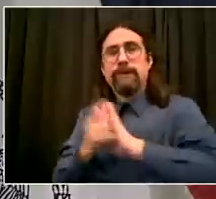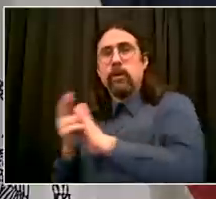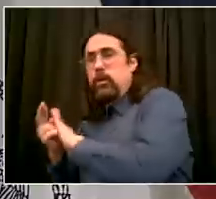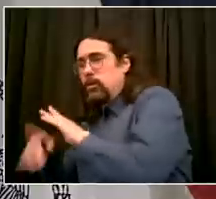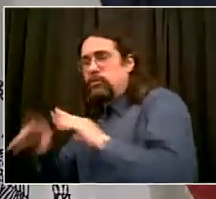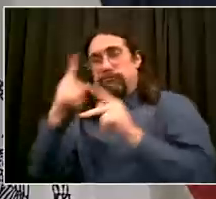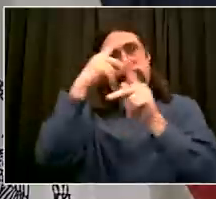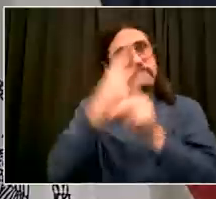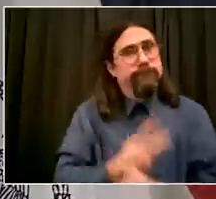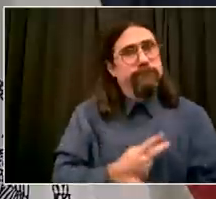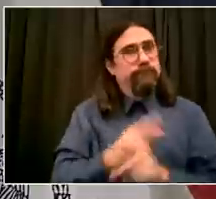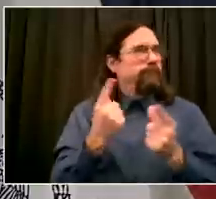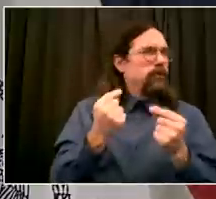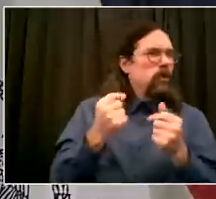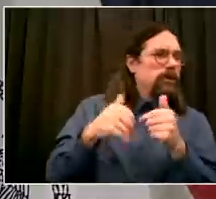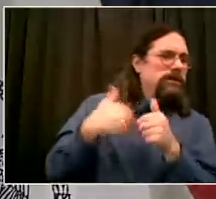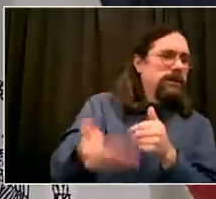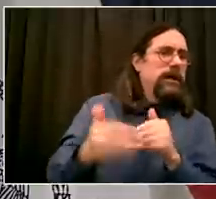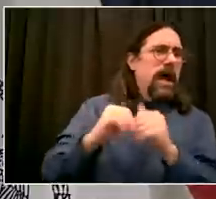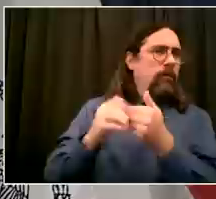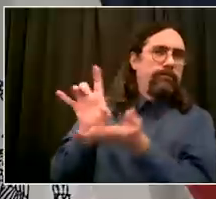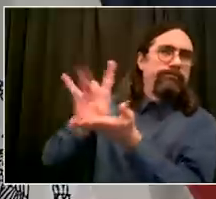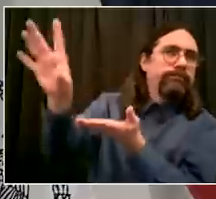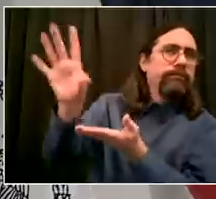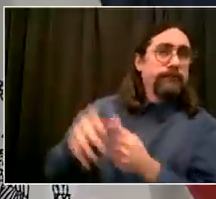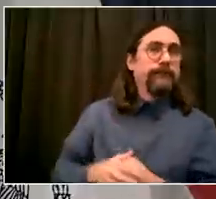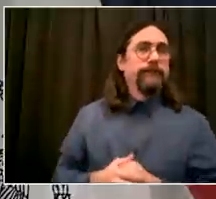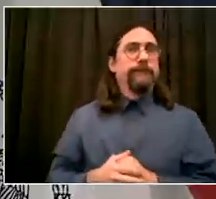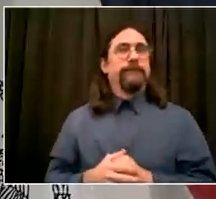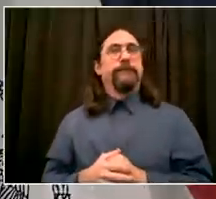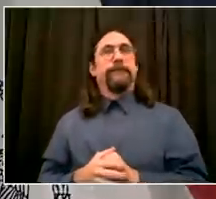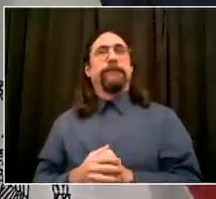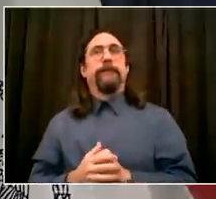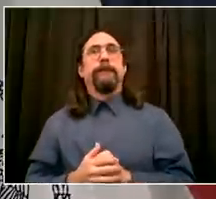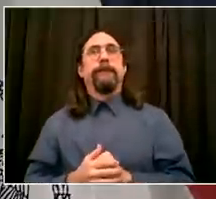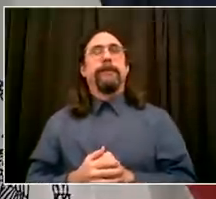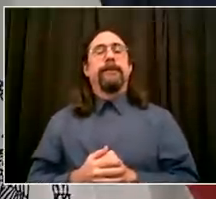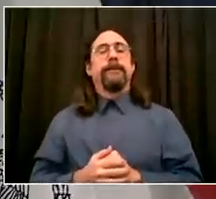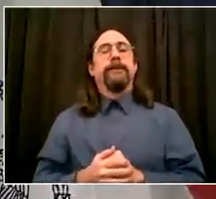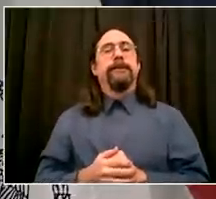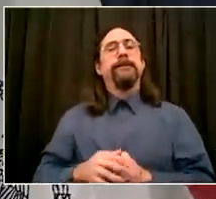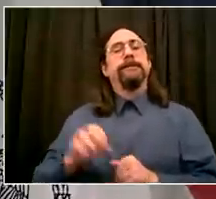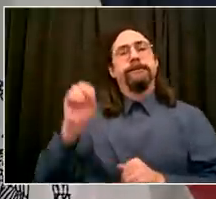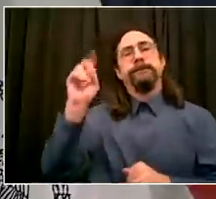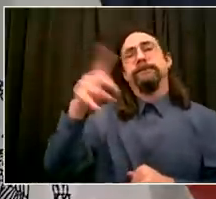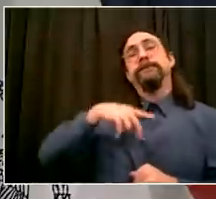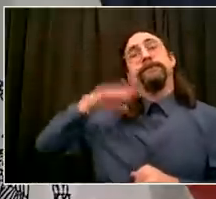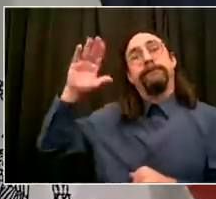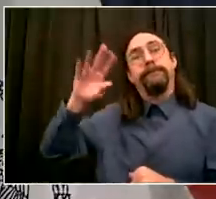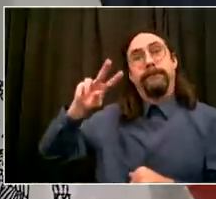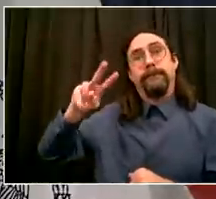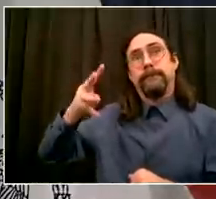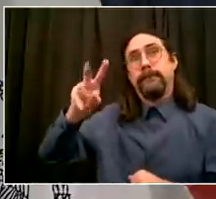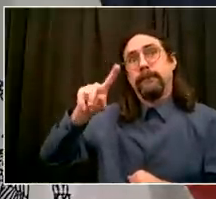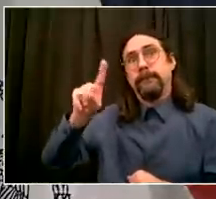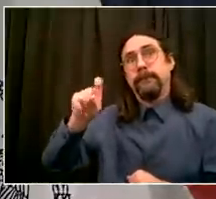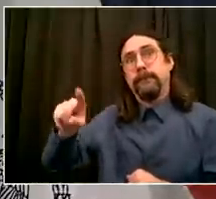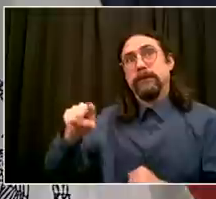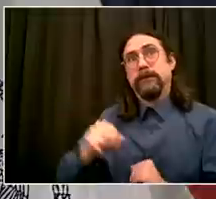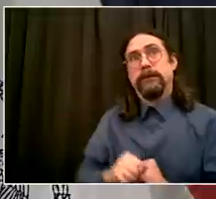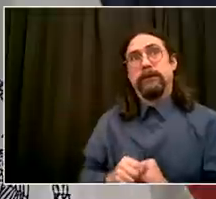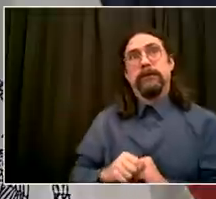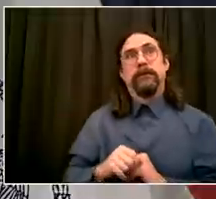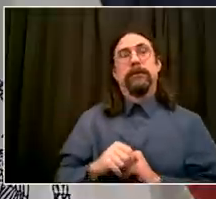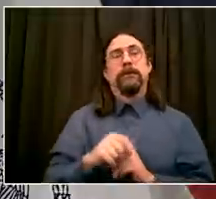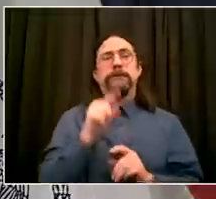that is the proposal to spend, some $60 million in public and private funds to extend the High Line to